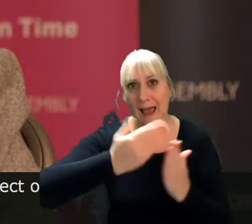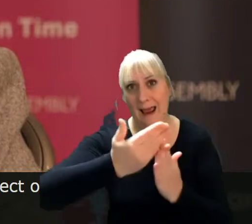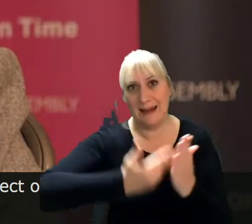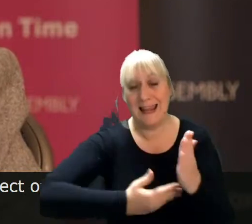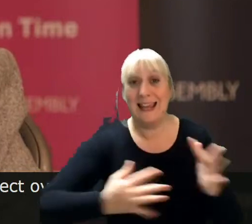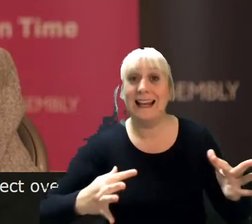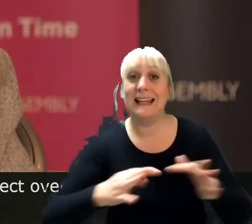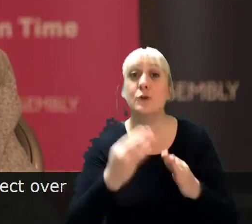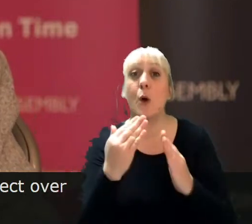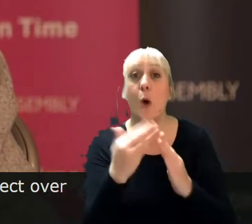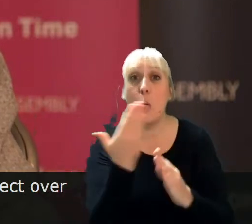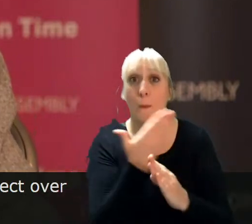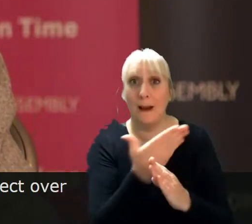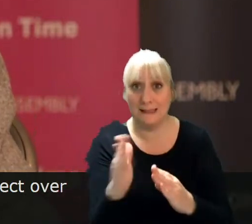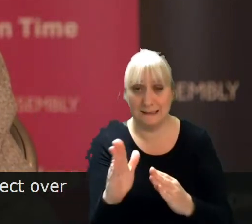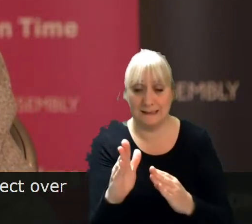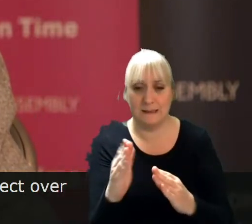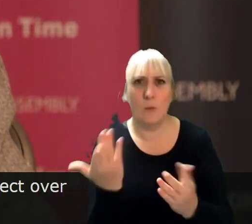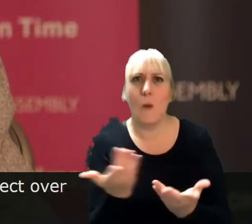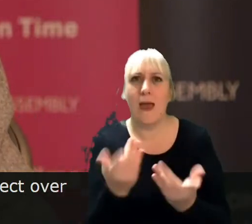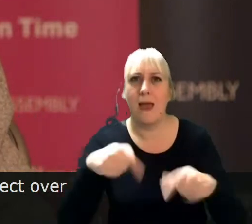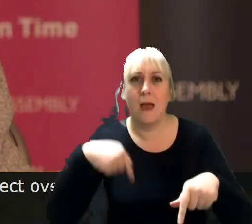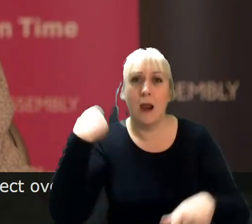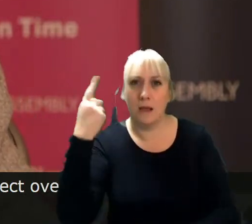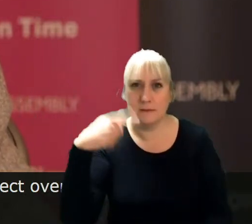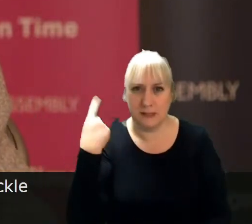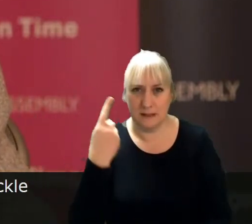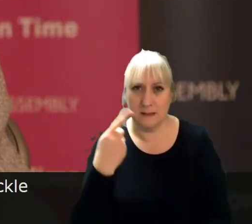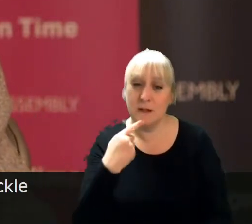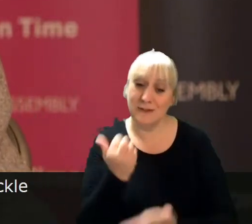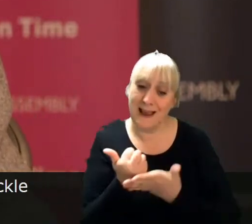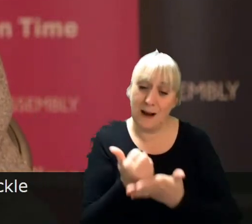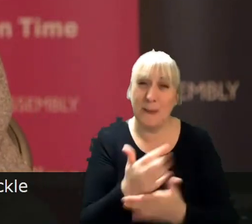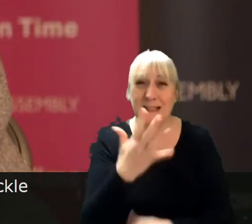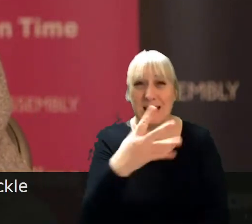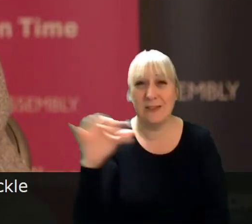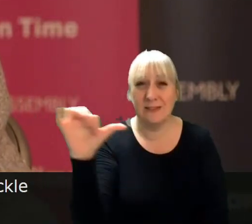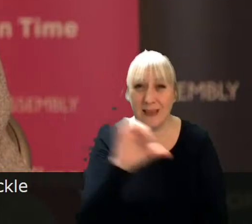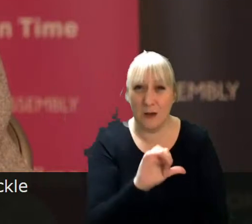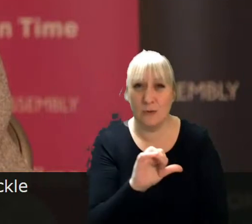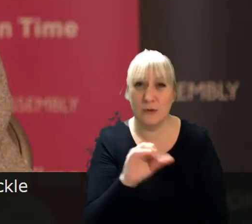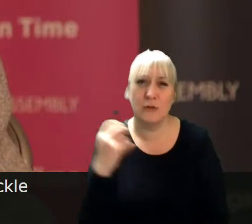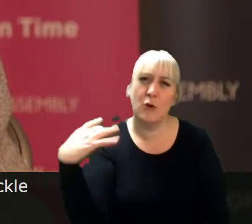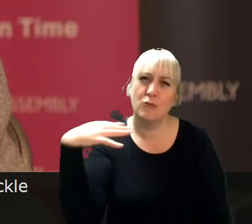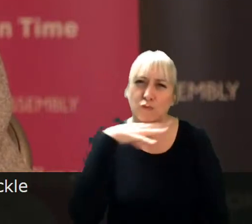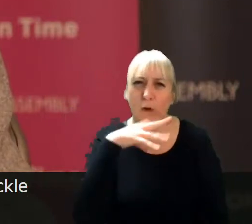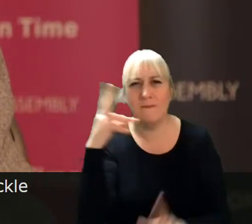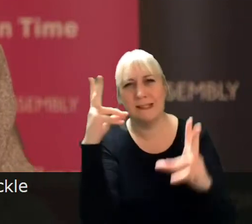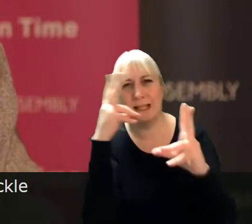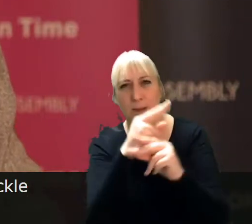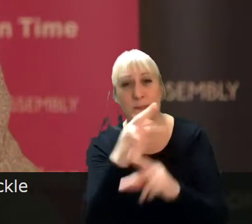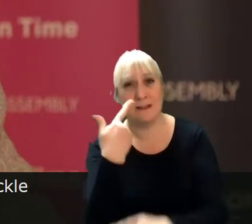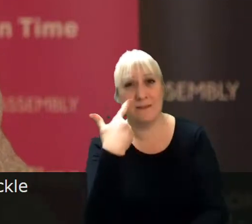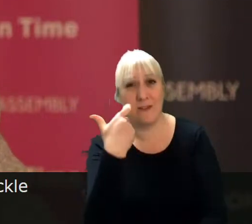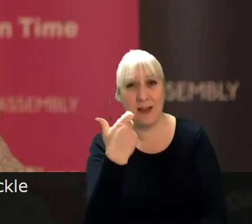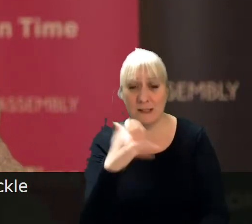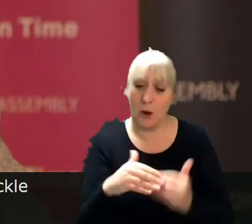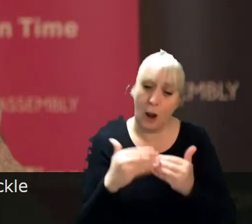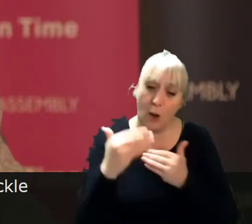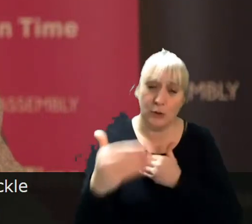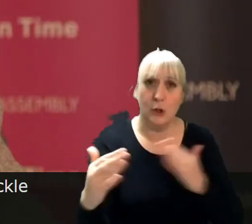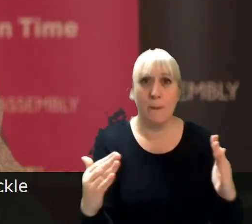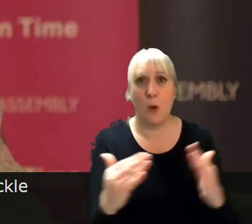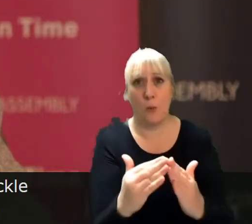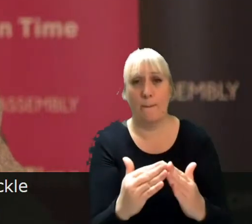London and to help at least 10,000 rough sleepers a year find a long-term home.